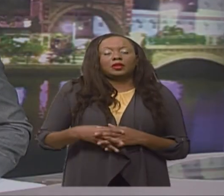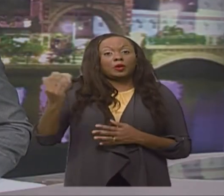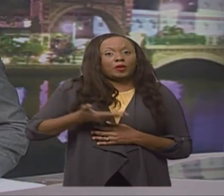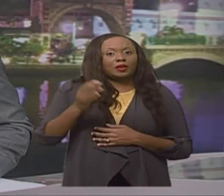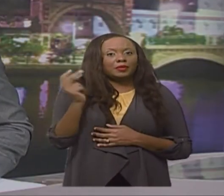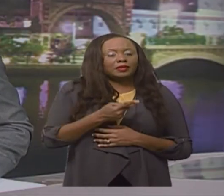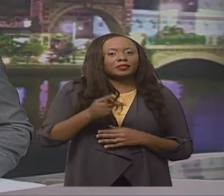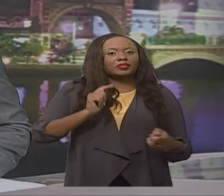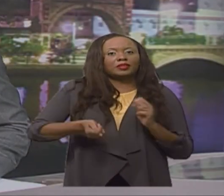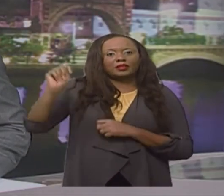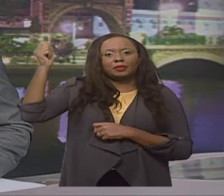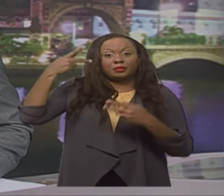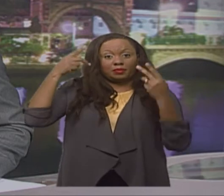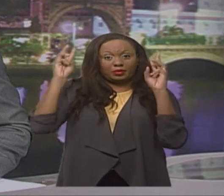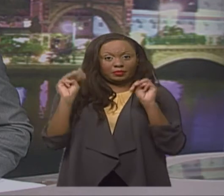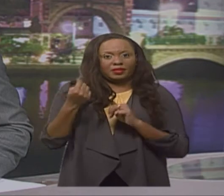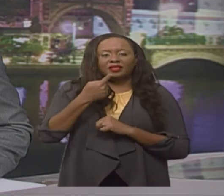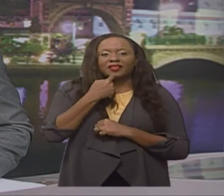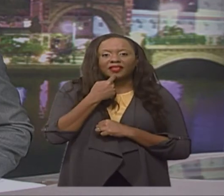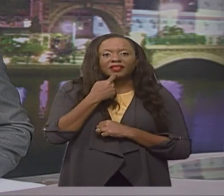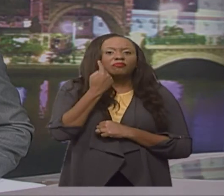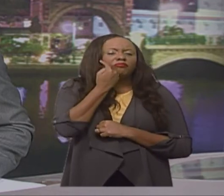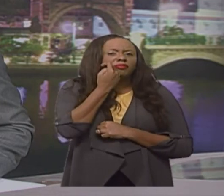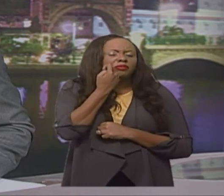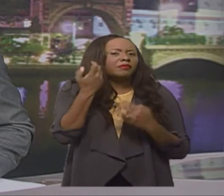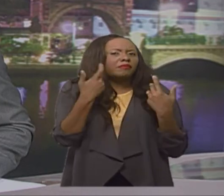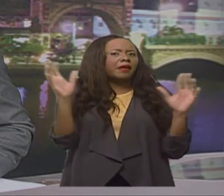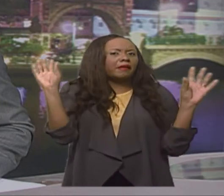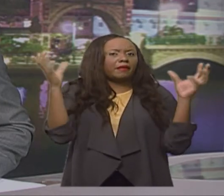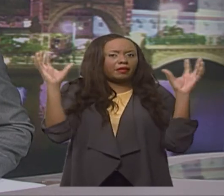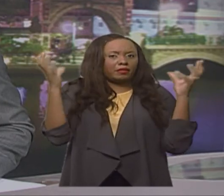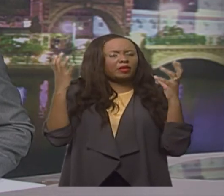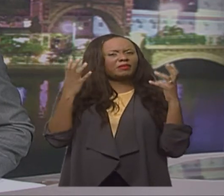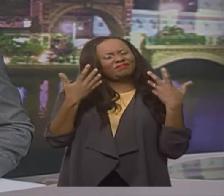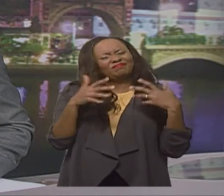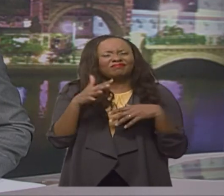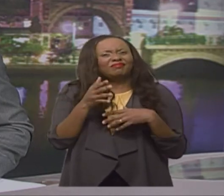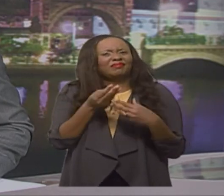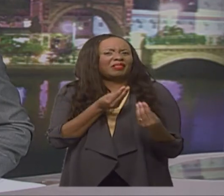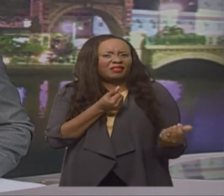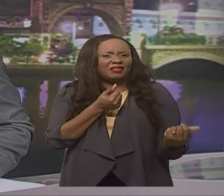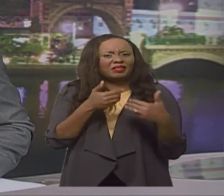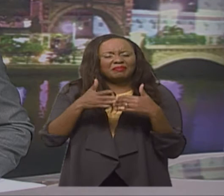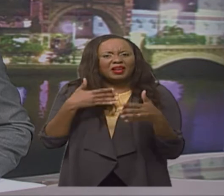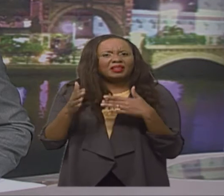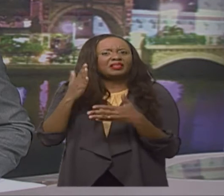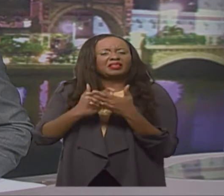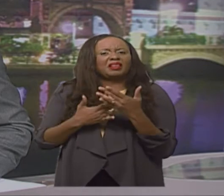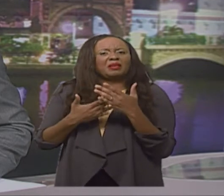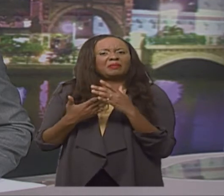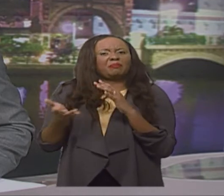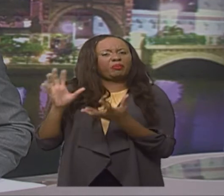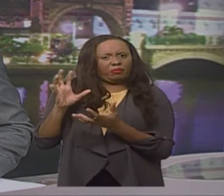Welcome back. With Trinidad and Tobago's Prime Minister, Dr. Keith Rowley, says the just concluded carnival ran relatively smoothly despite